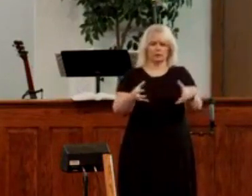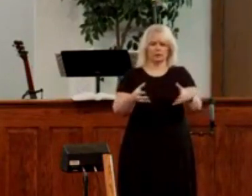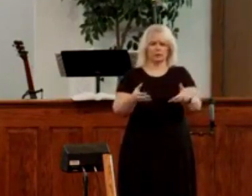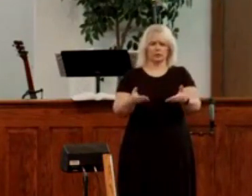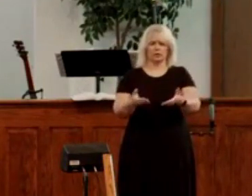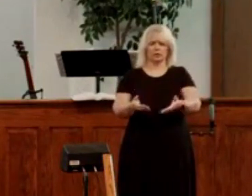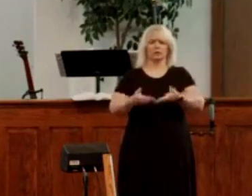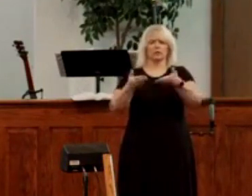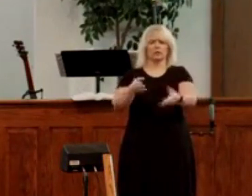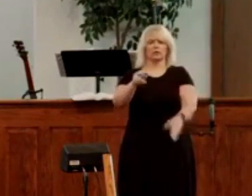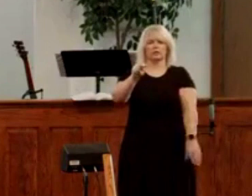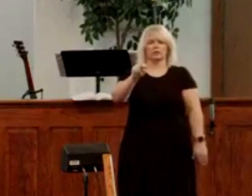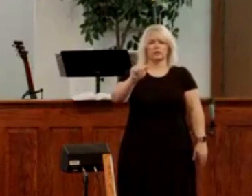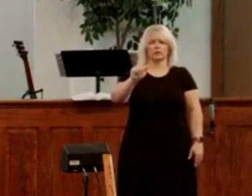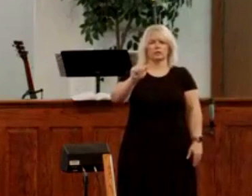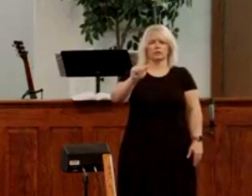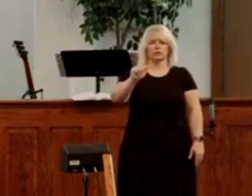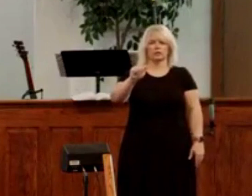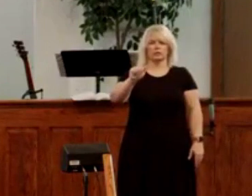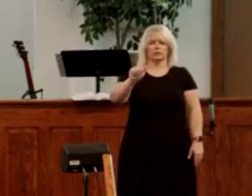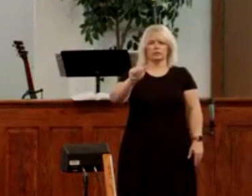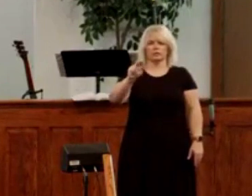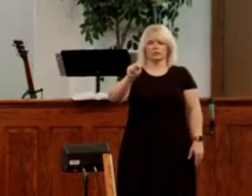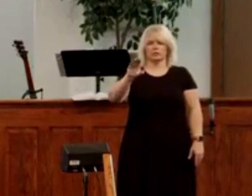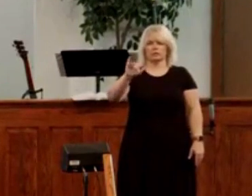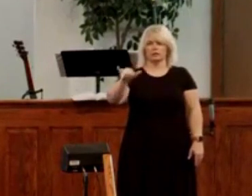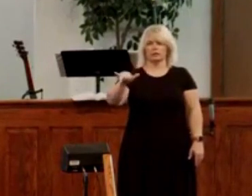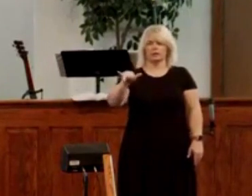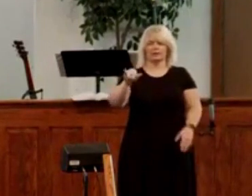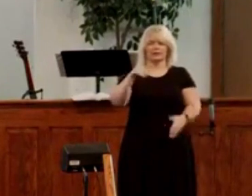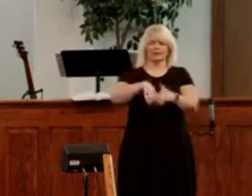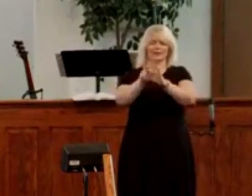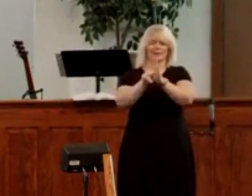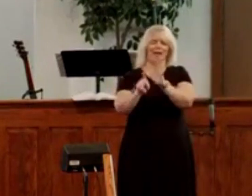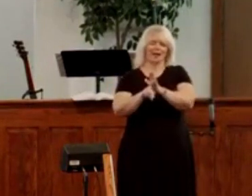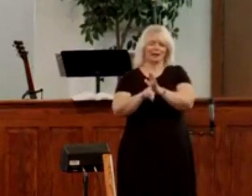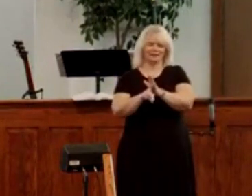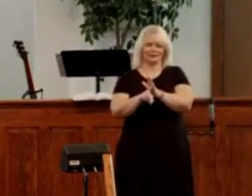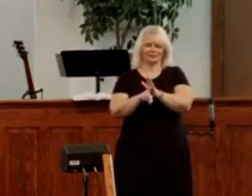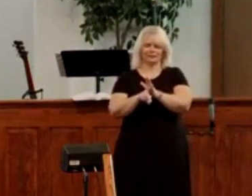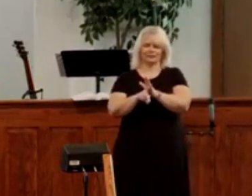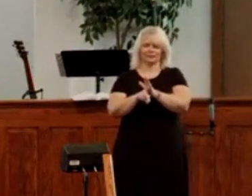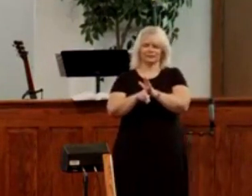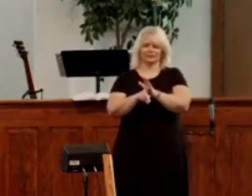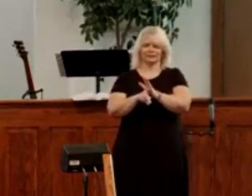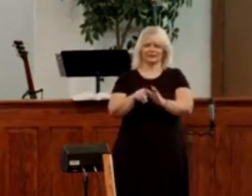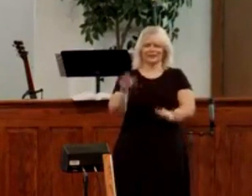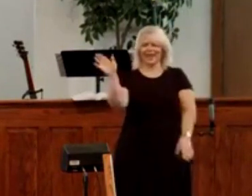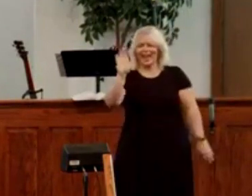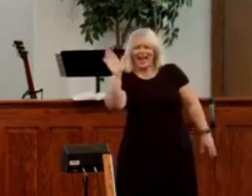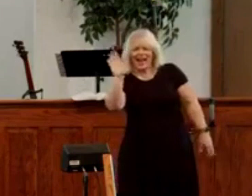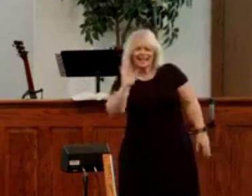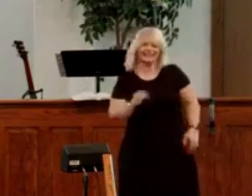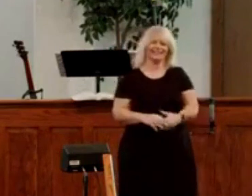to Nancy, who she's hiding back there in the back. Hi, Nancy.